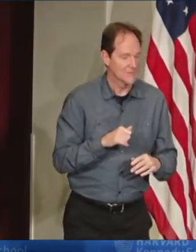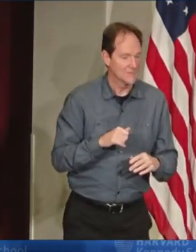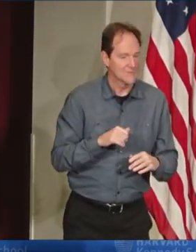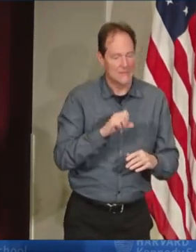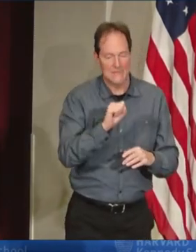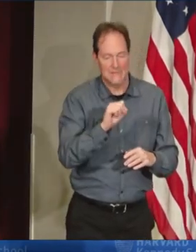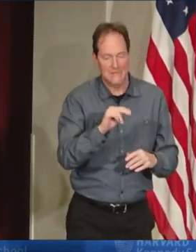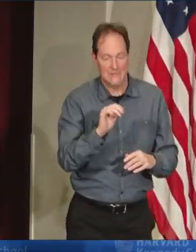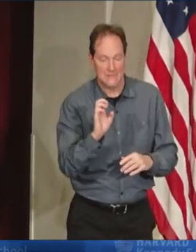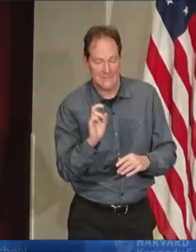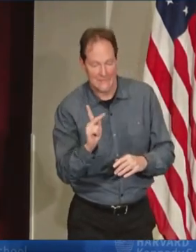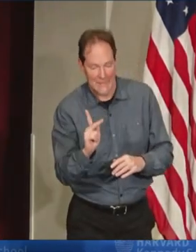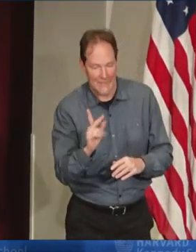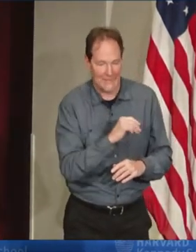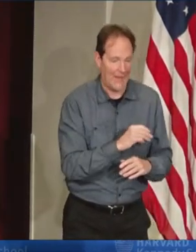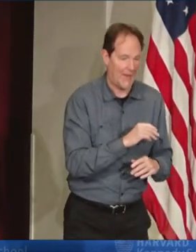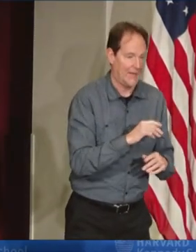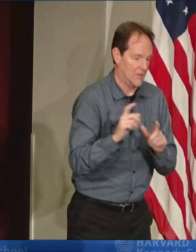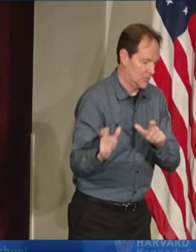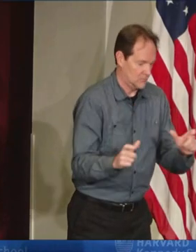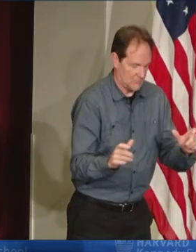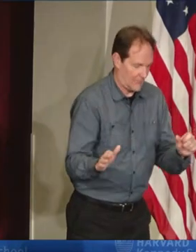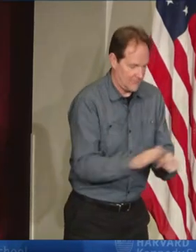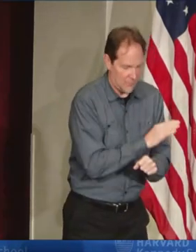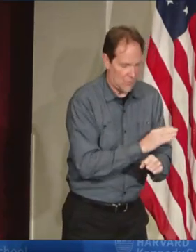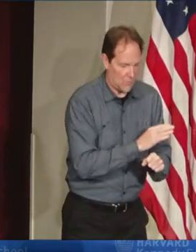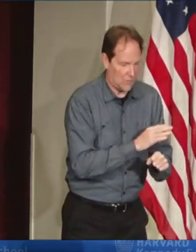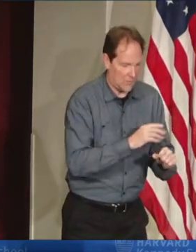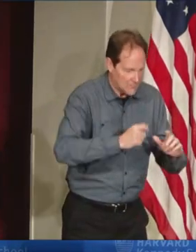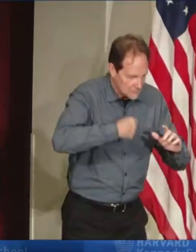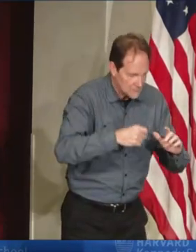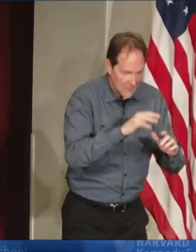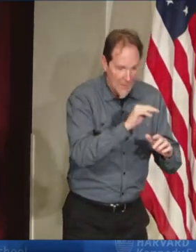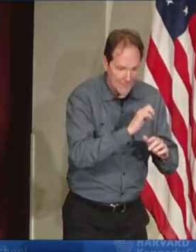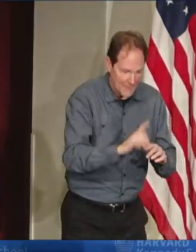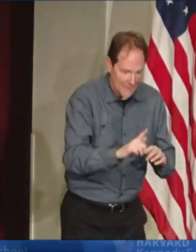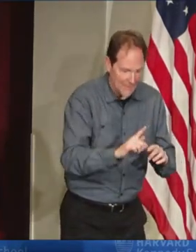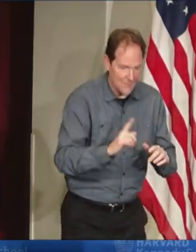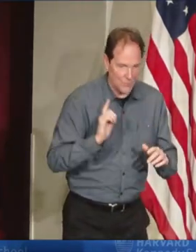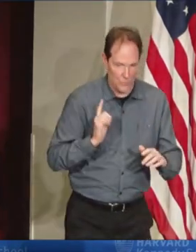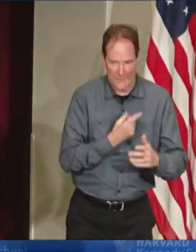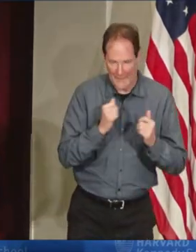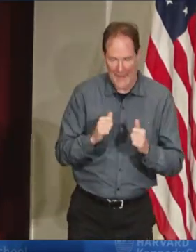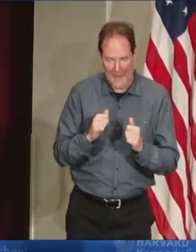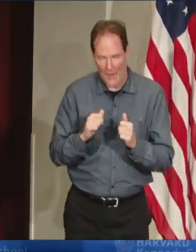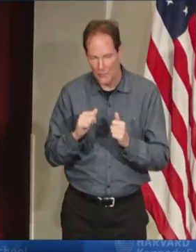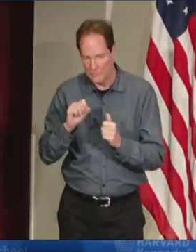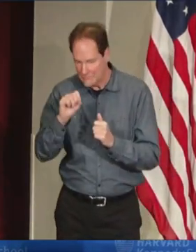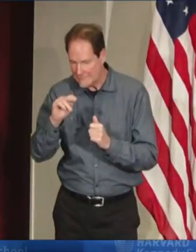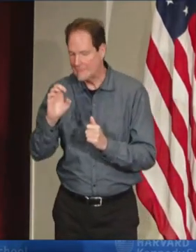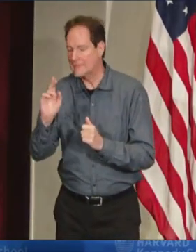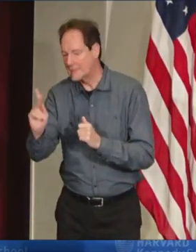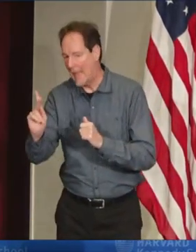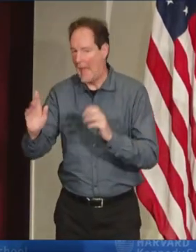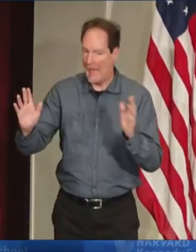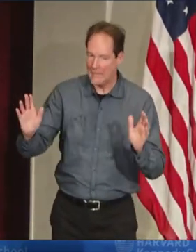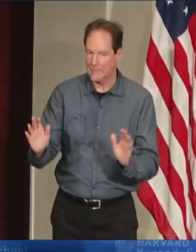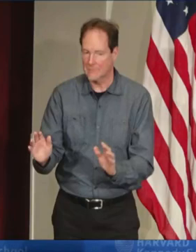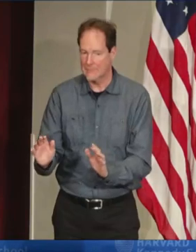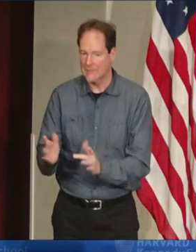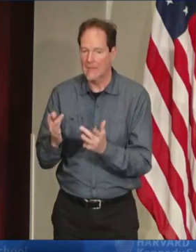So I think we're in the snacking category right now, but I think there's a lot of people ready to sit